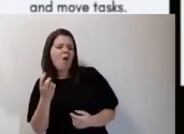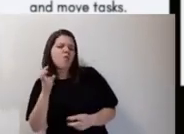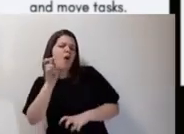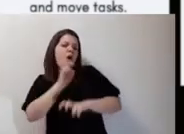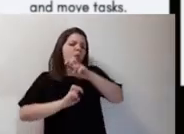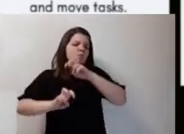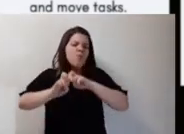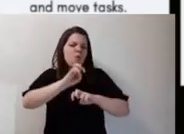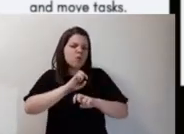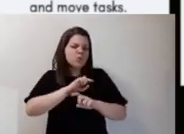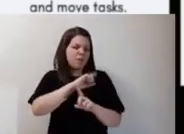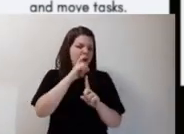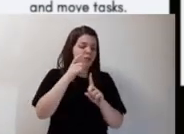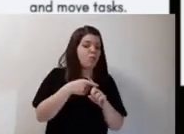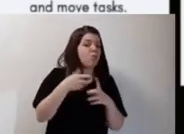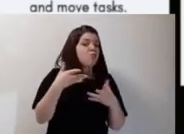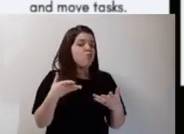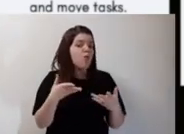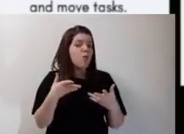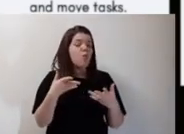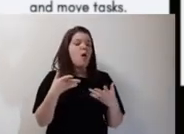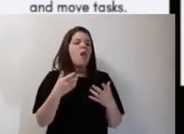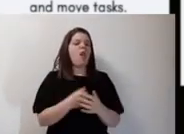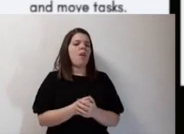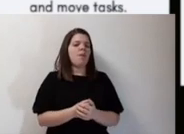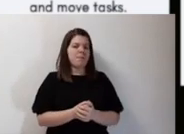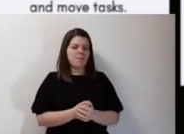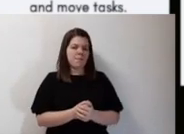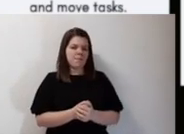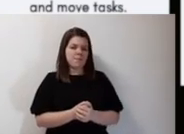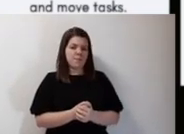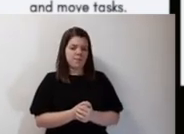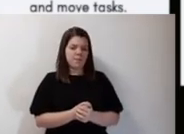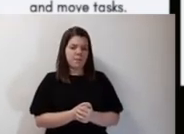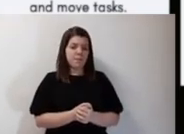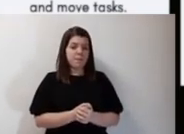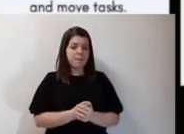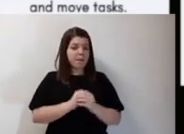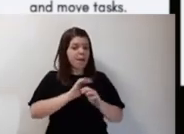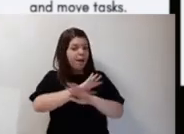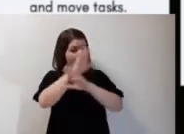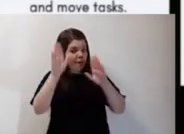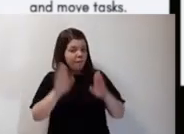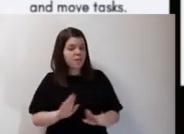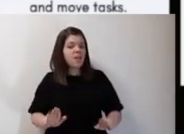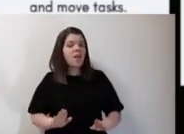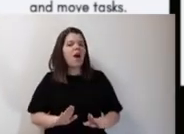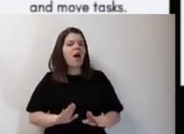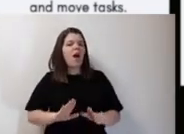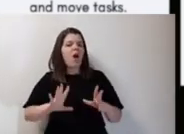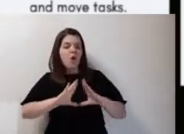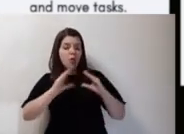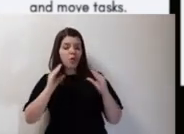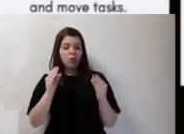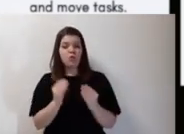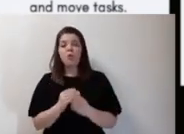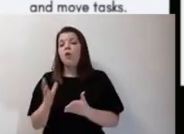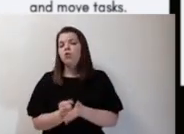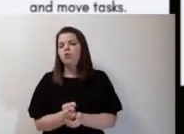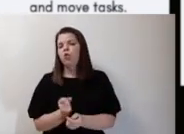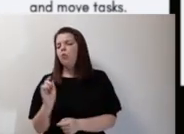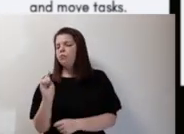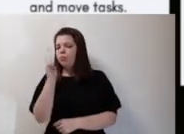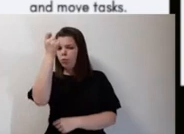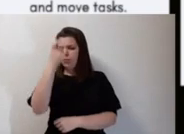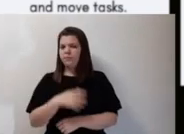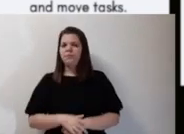task. But what happened the third week? Every team write daily